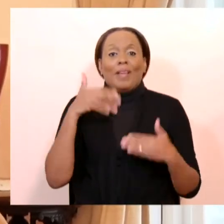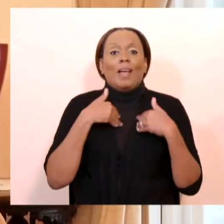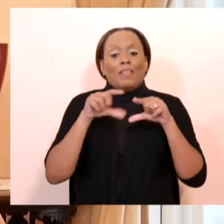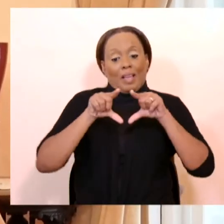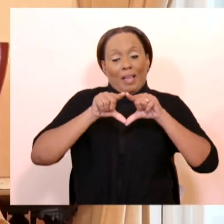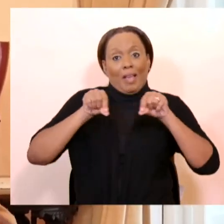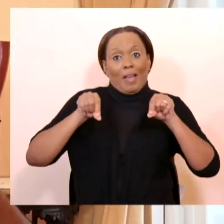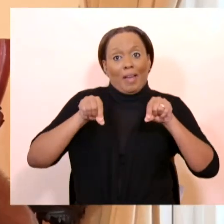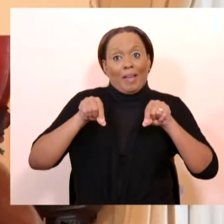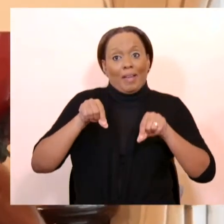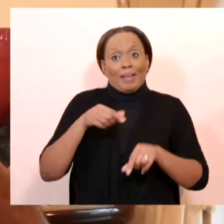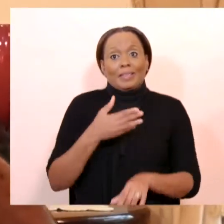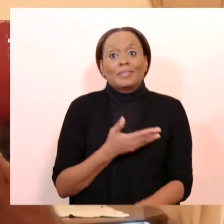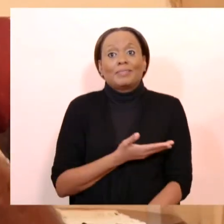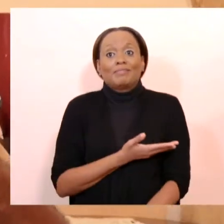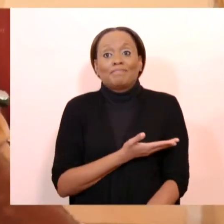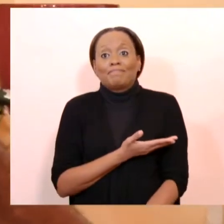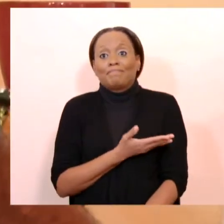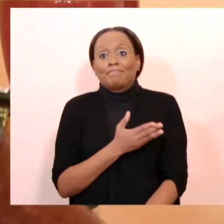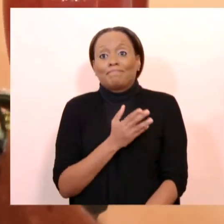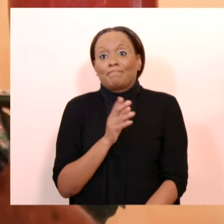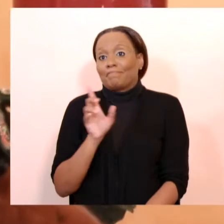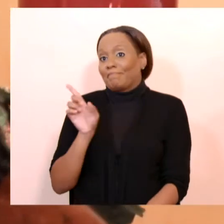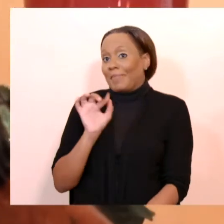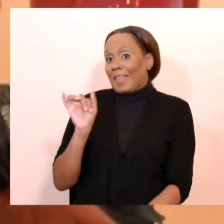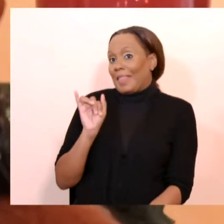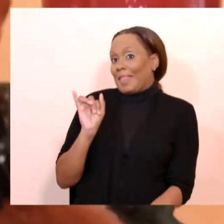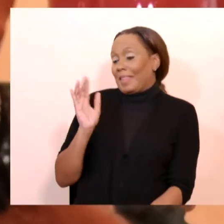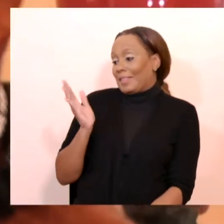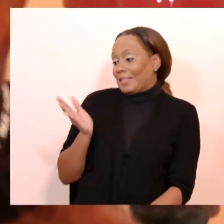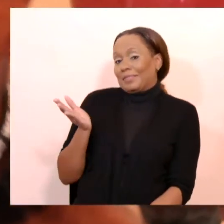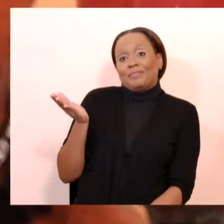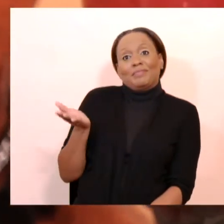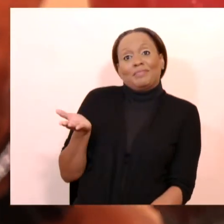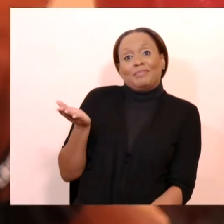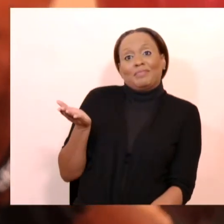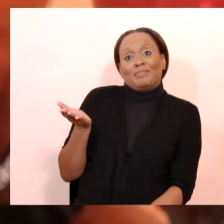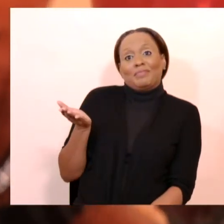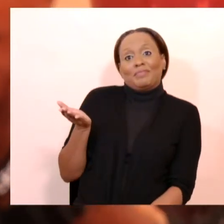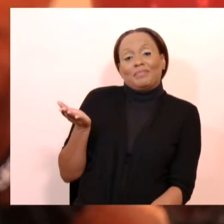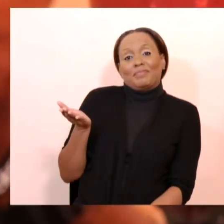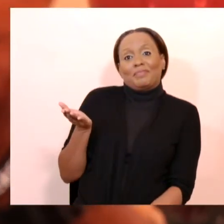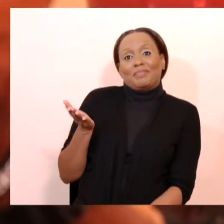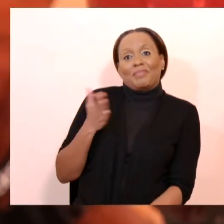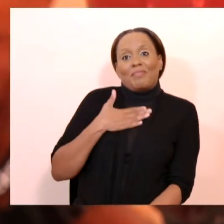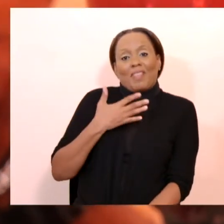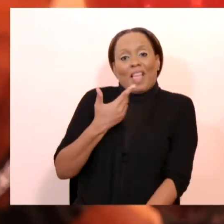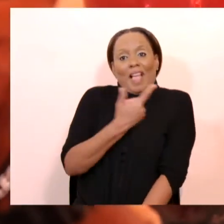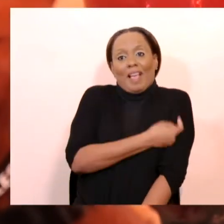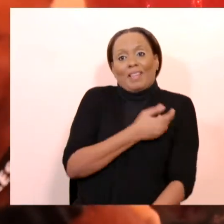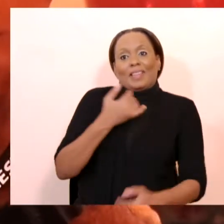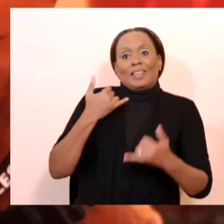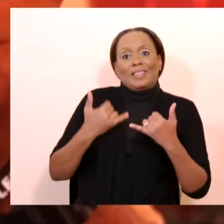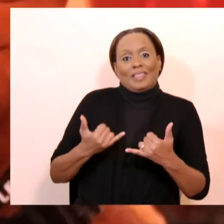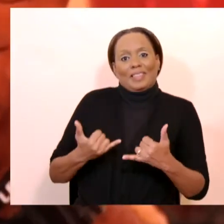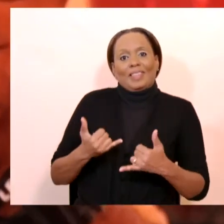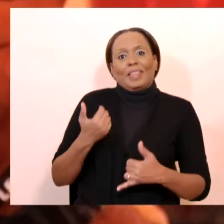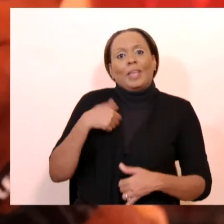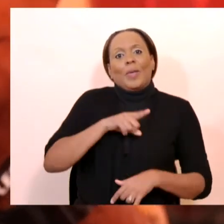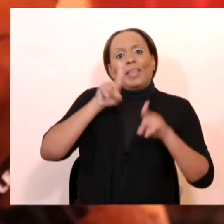card very similar to this one, which I got my vaccination today as we were testing the